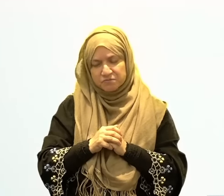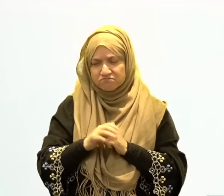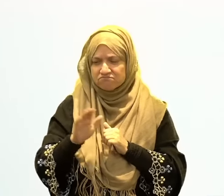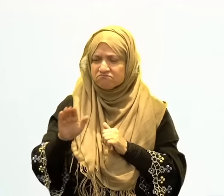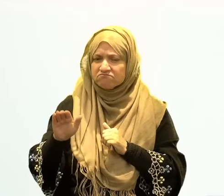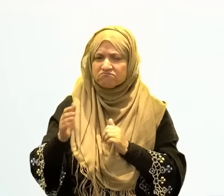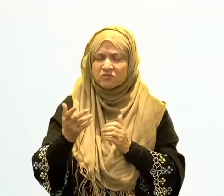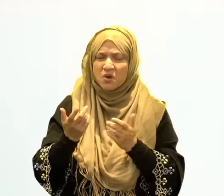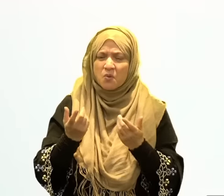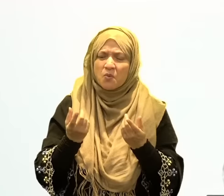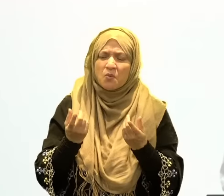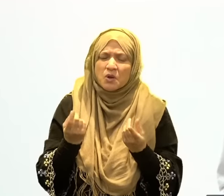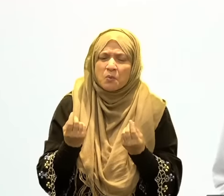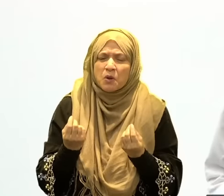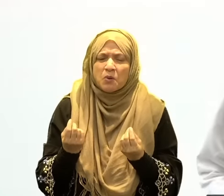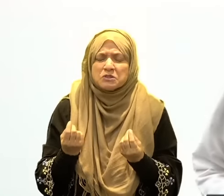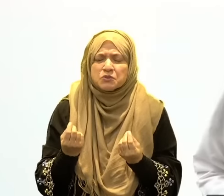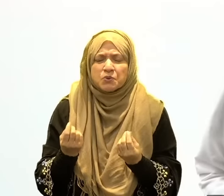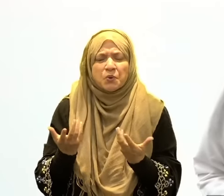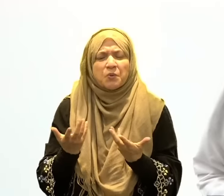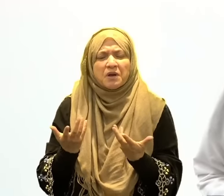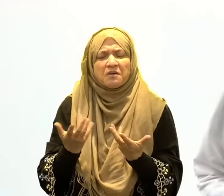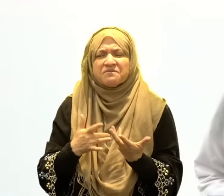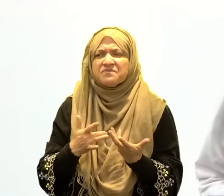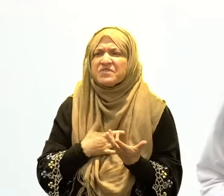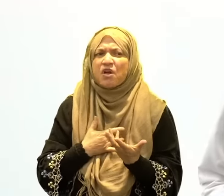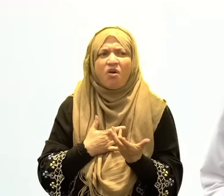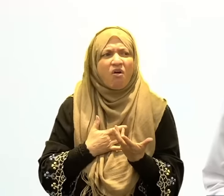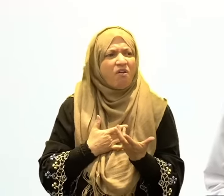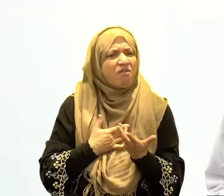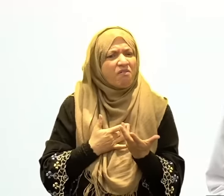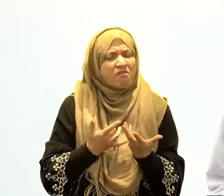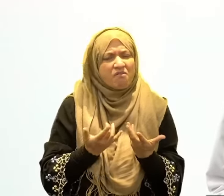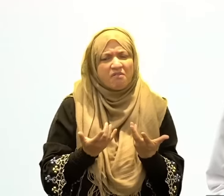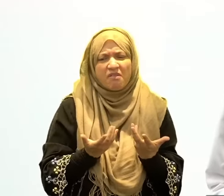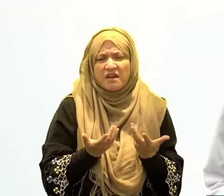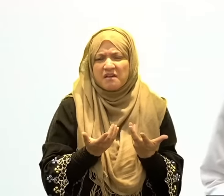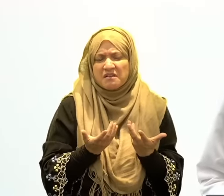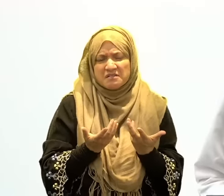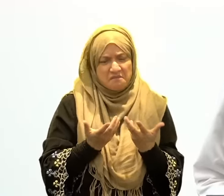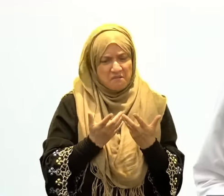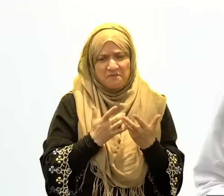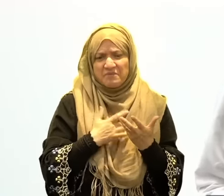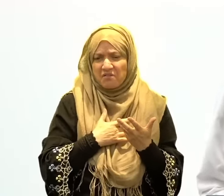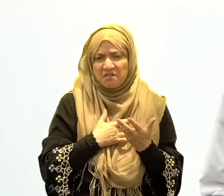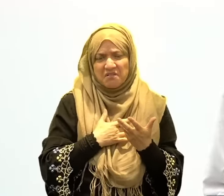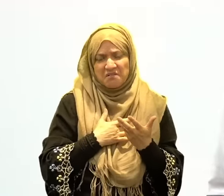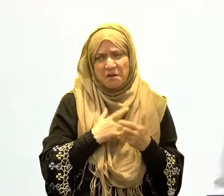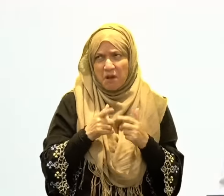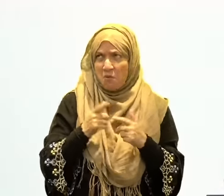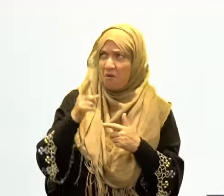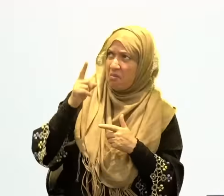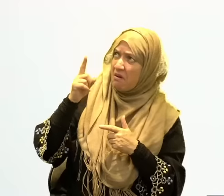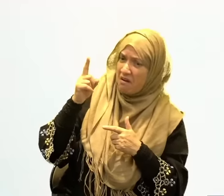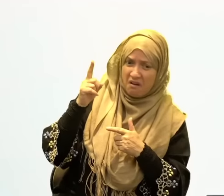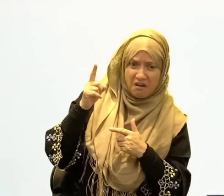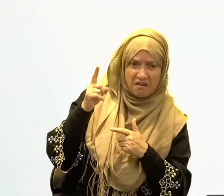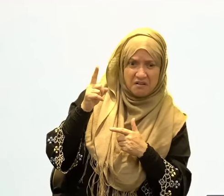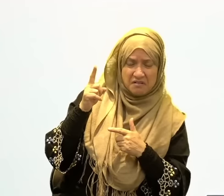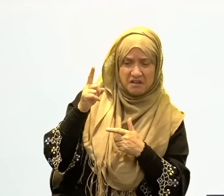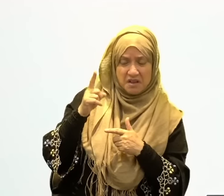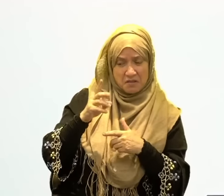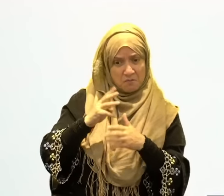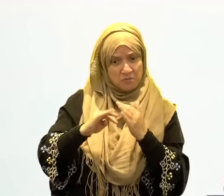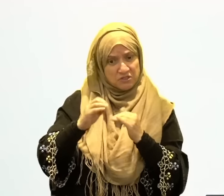way that you would be shy of a righteous person. I advise you to be shy of Allah the way you would be shy of a